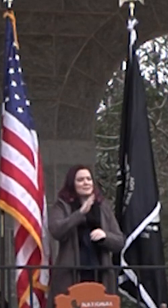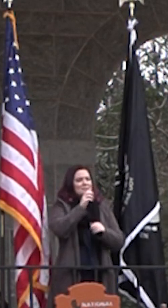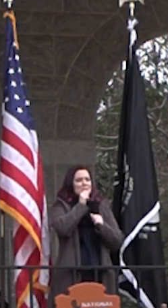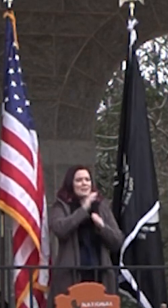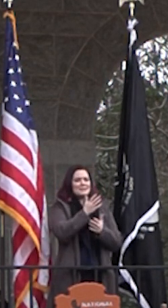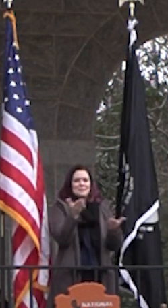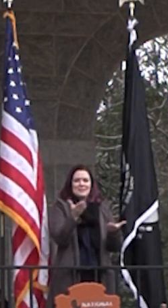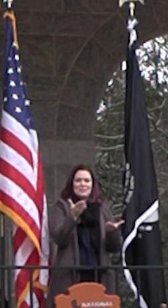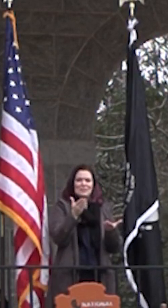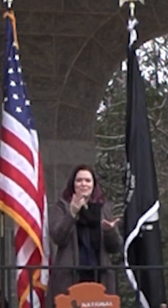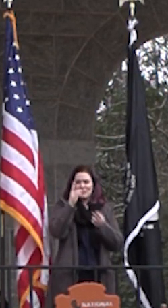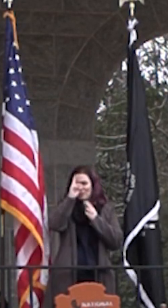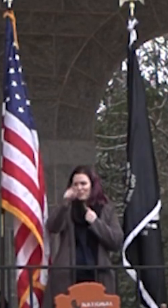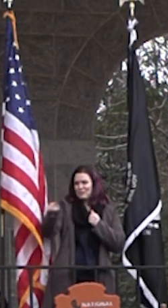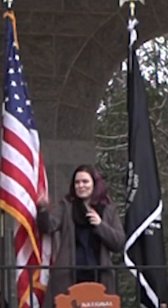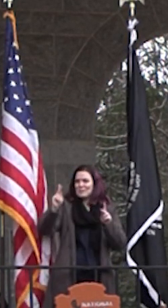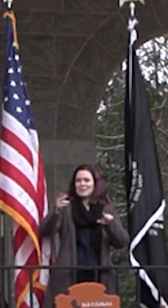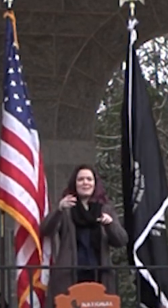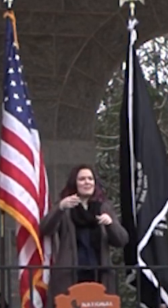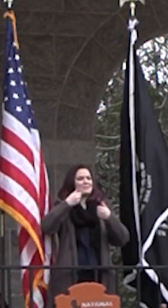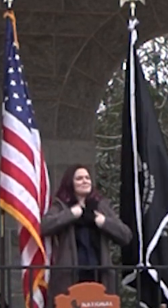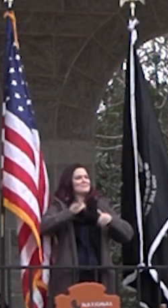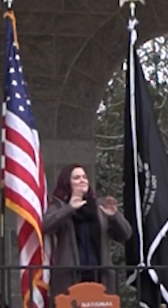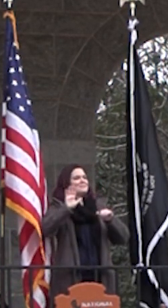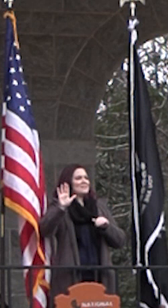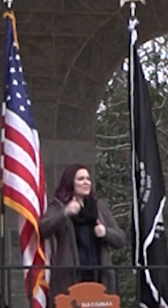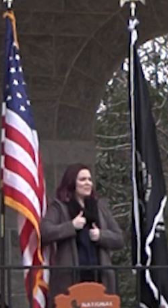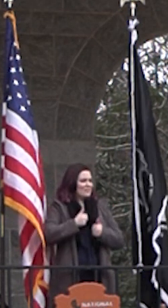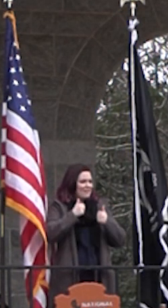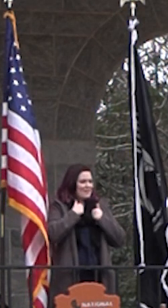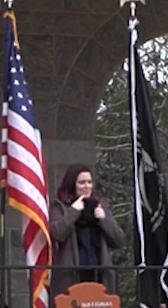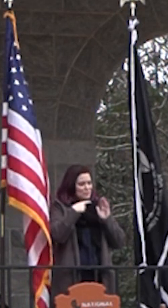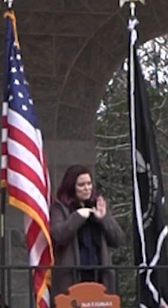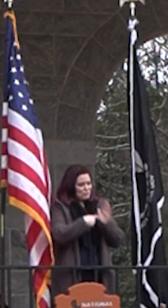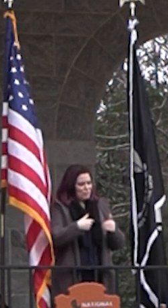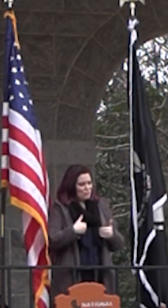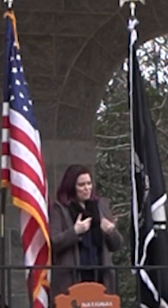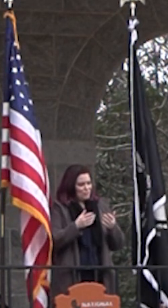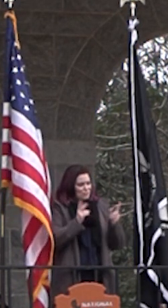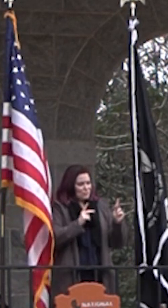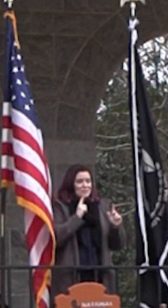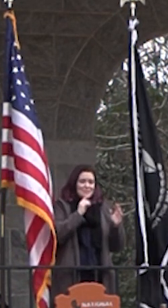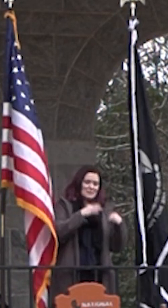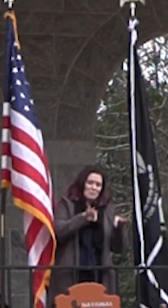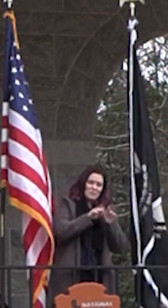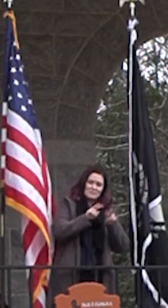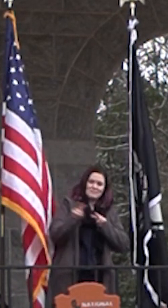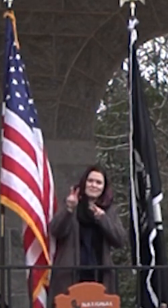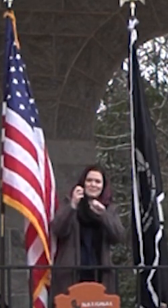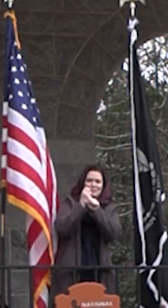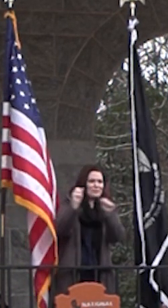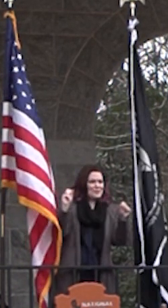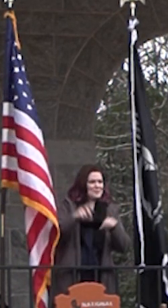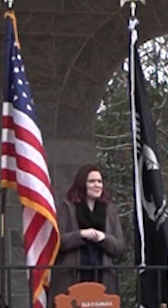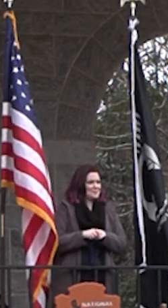honor those who have paid the ultimate sacrifice and to teach our youth the importance of freedom. These wreaths we will